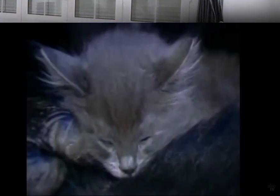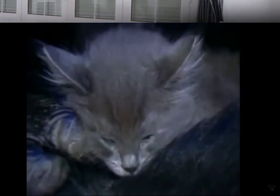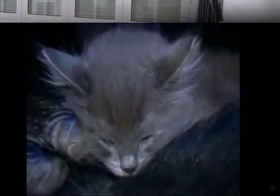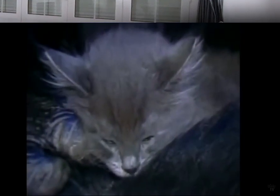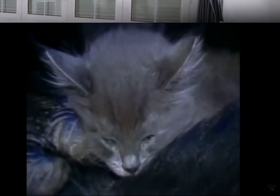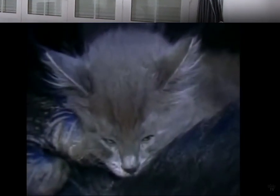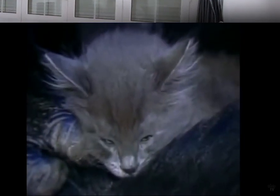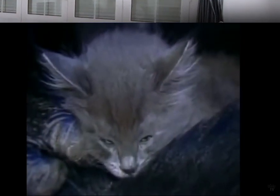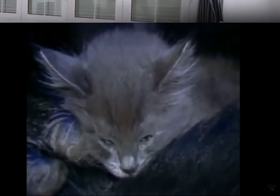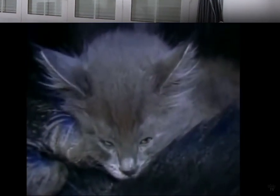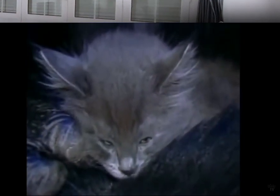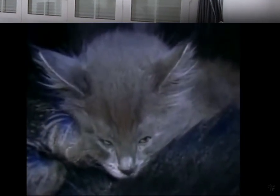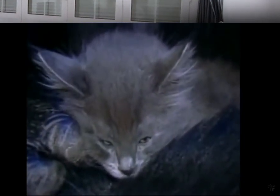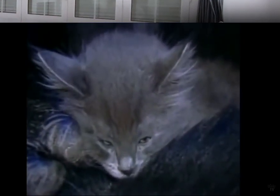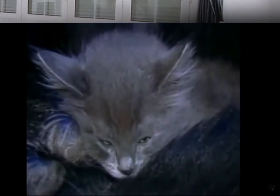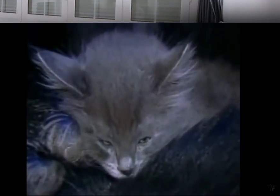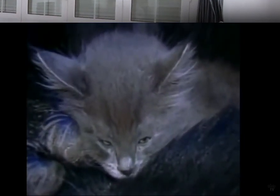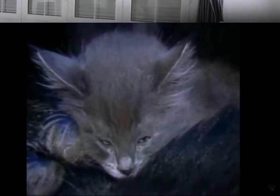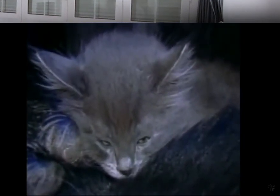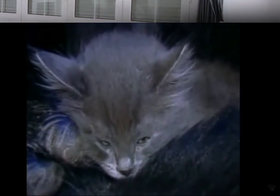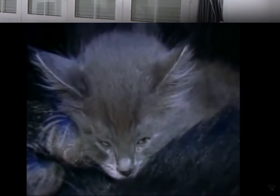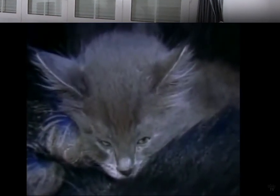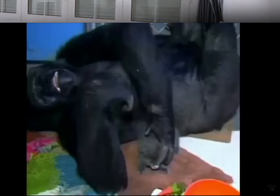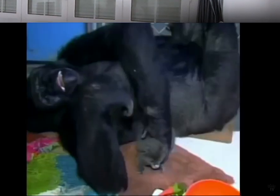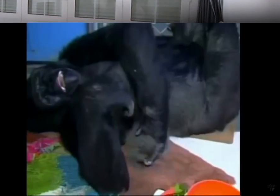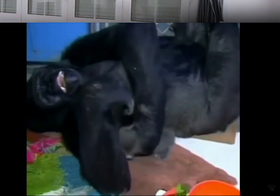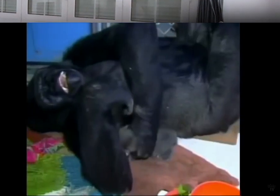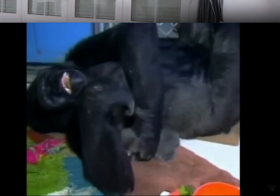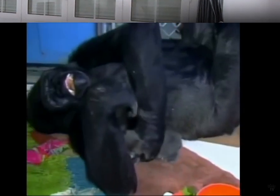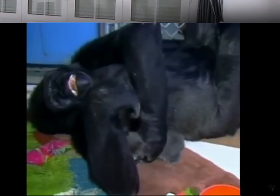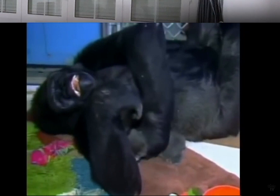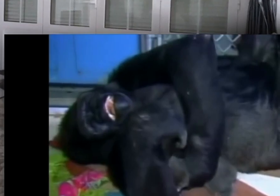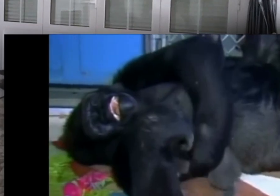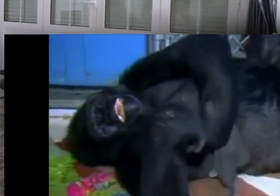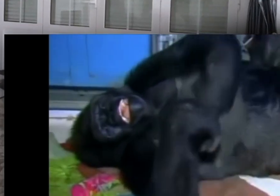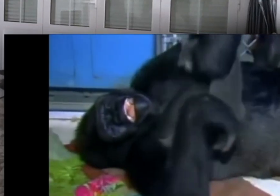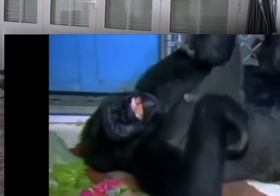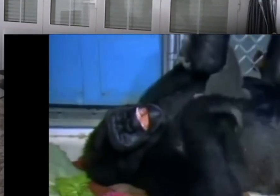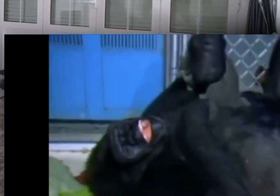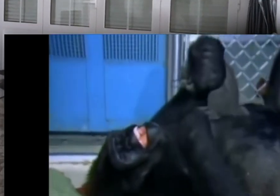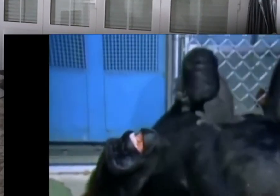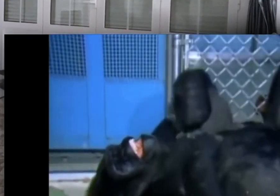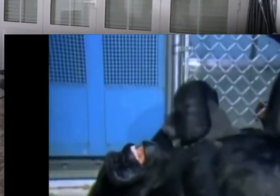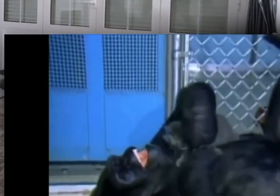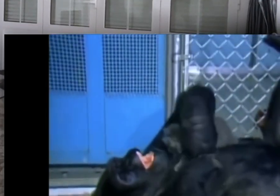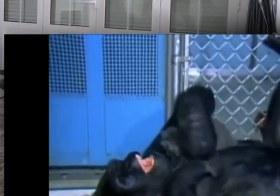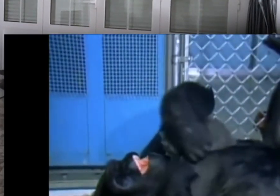Today, Coco and Smokey remain two of the world's most extraordinary friends. I think this is